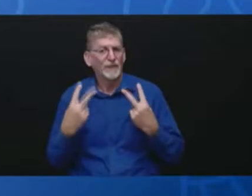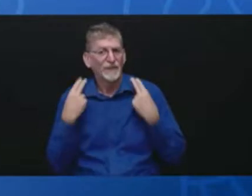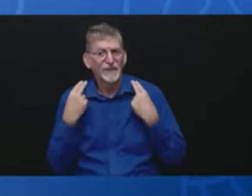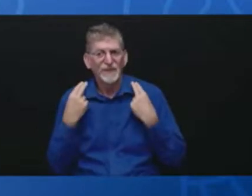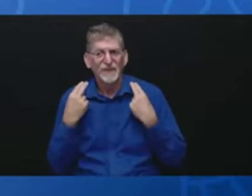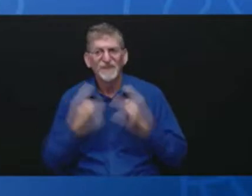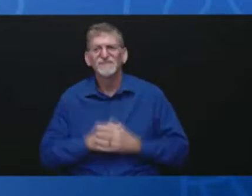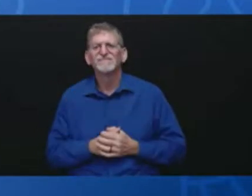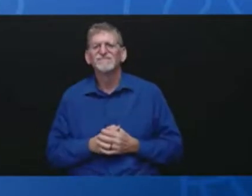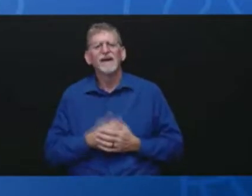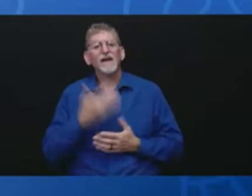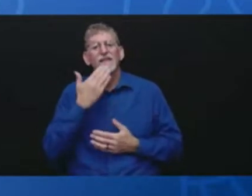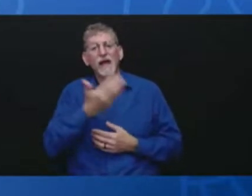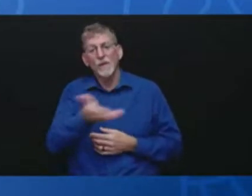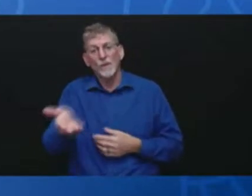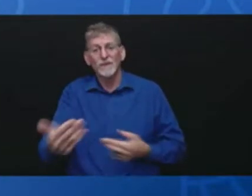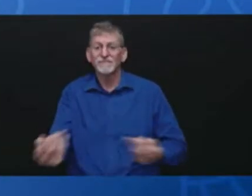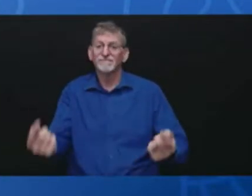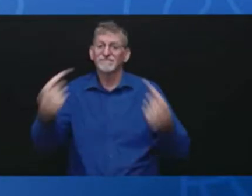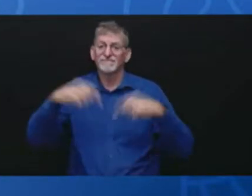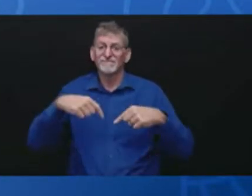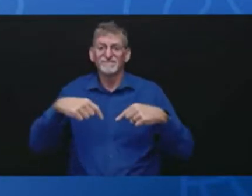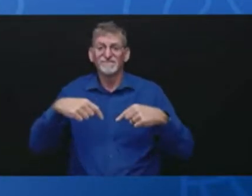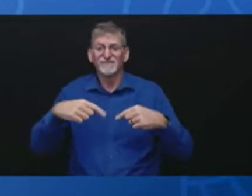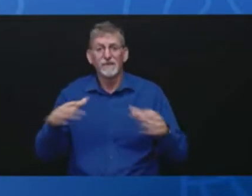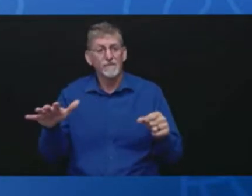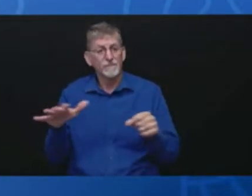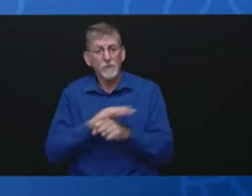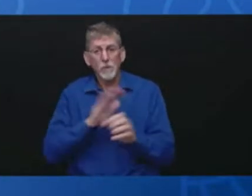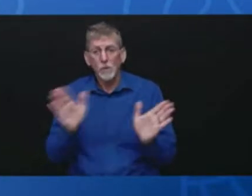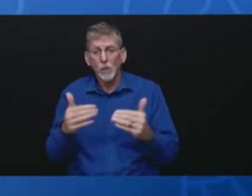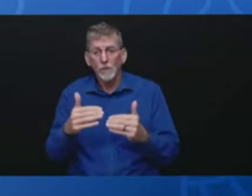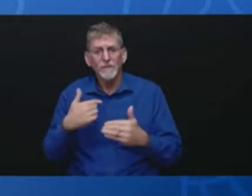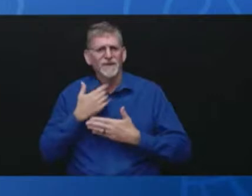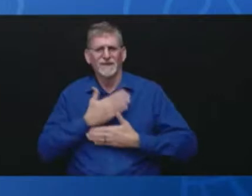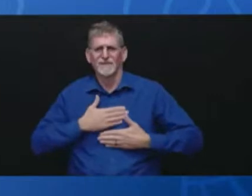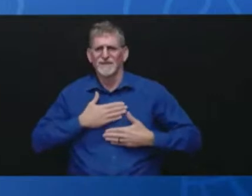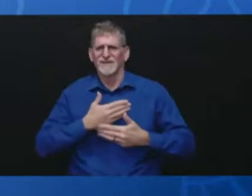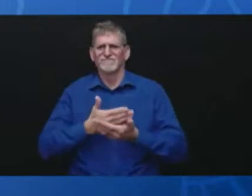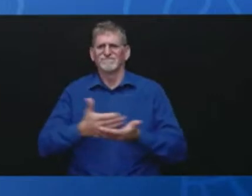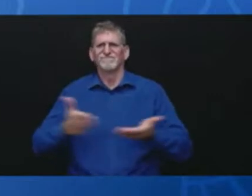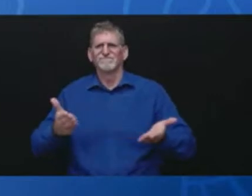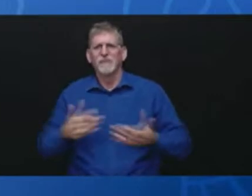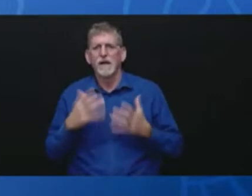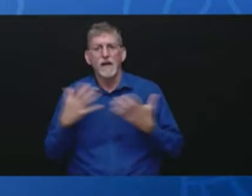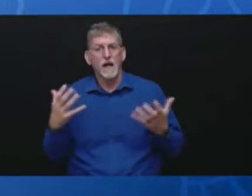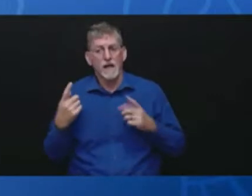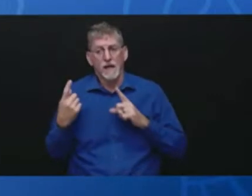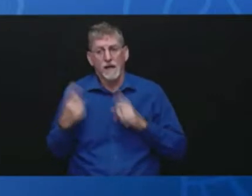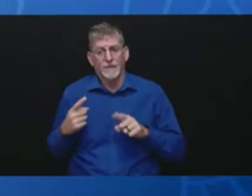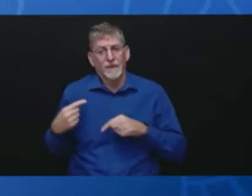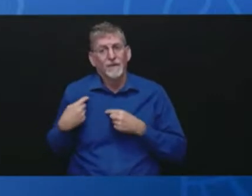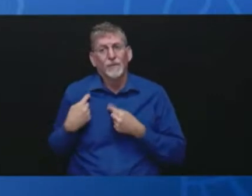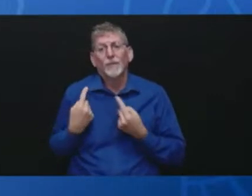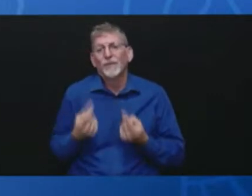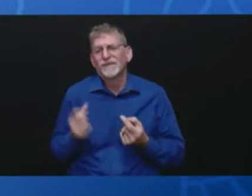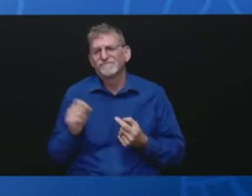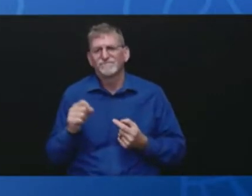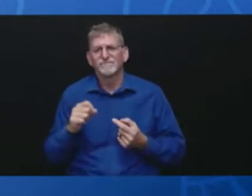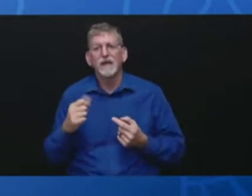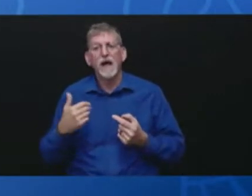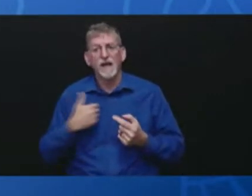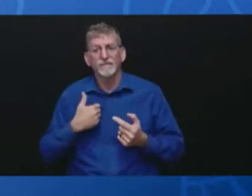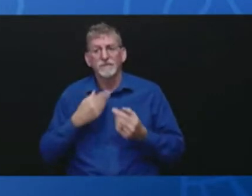full room, and I appreciate that very much. Lots going on, obviously. Let's start, though, with an announcement that many of you know